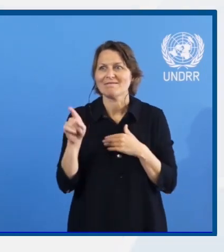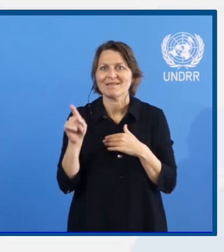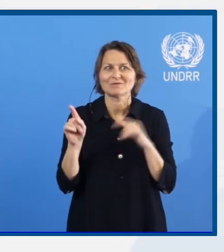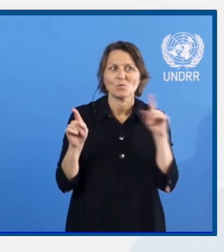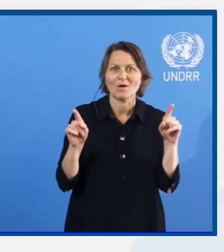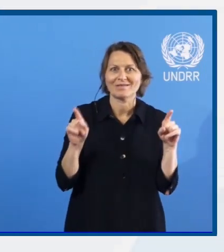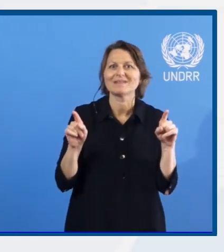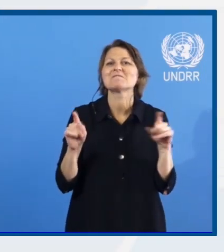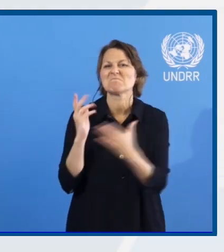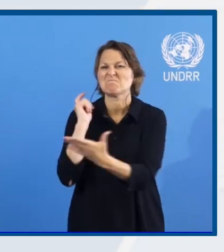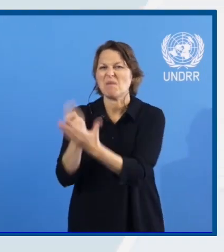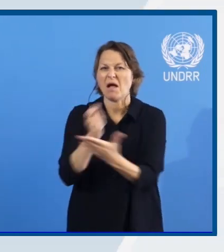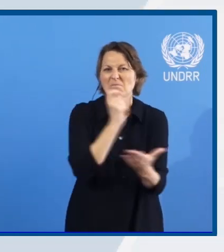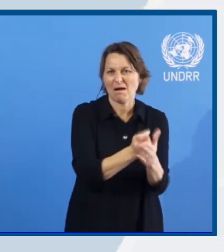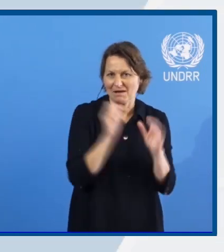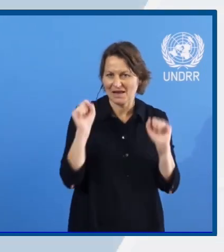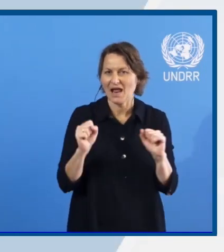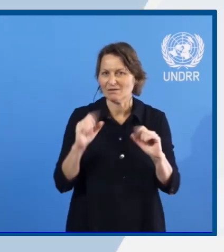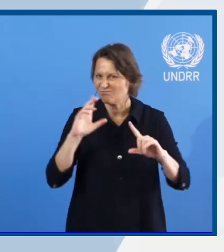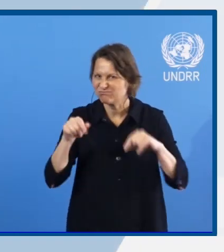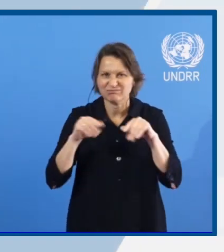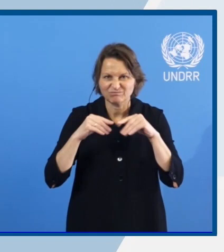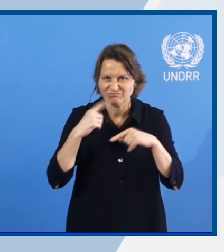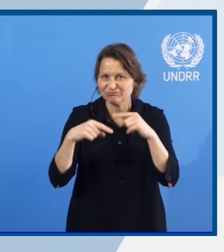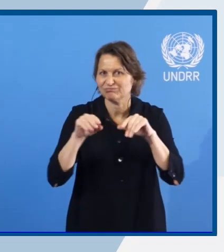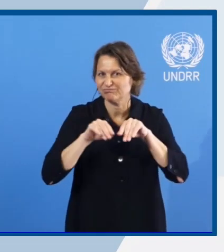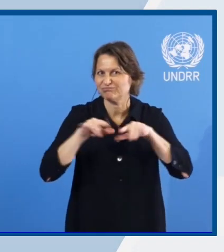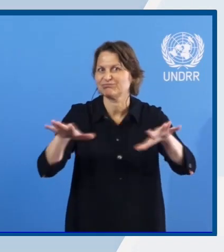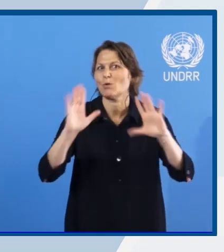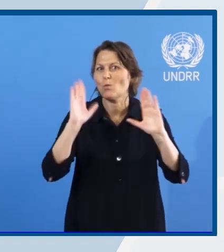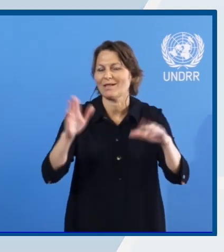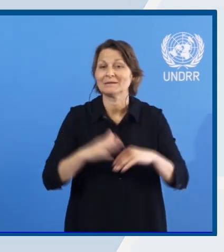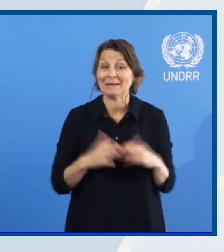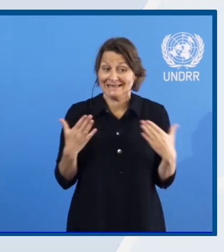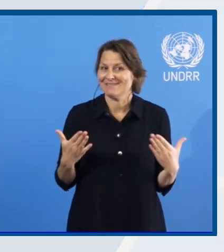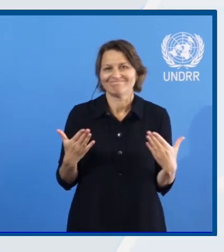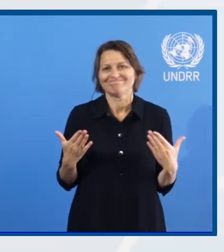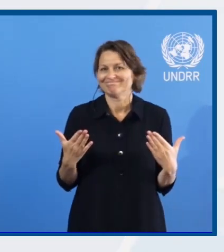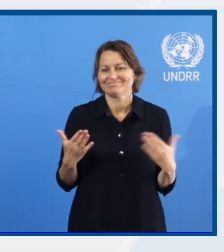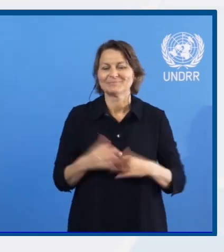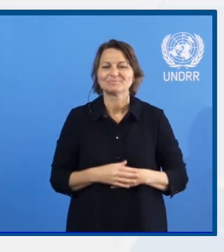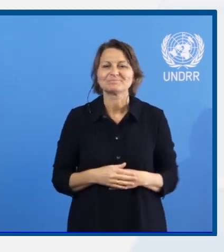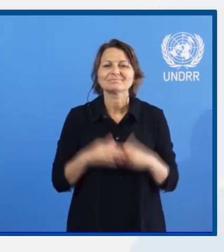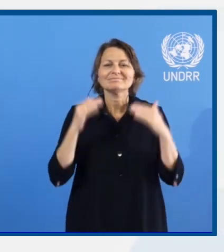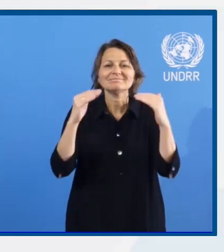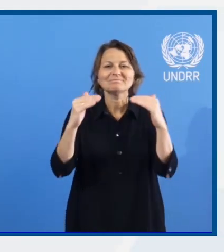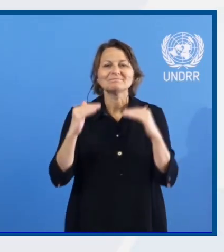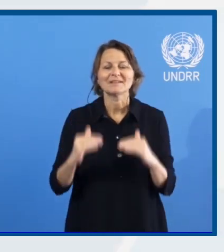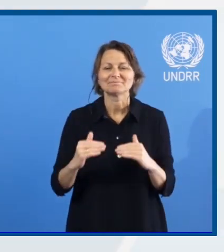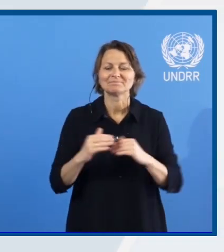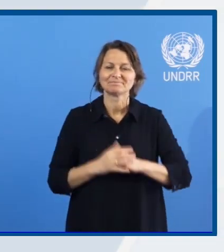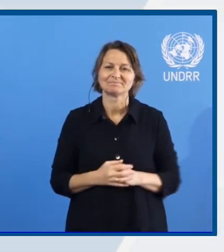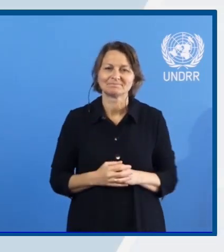real benefit of doing this. And back again to the metrics, it